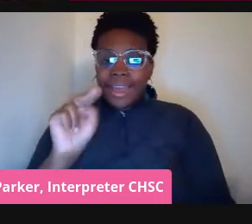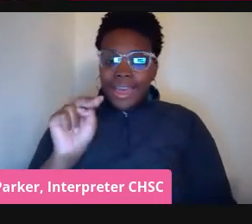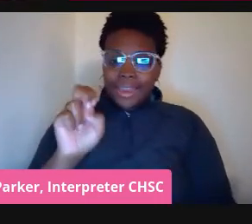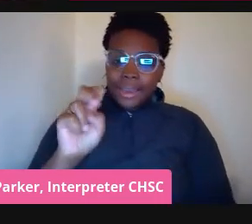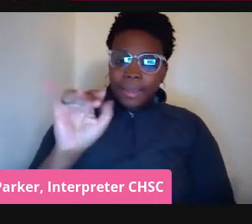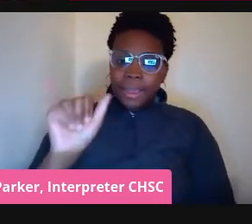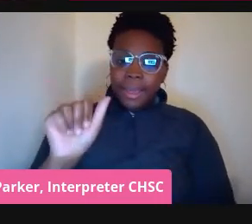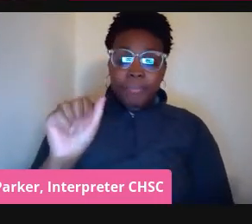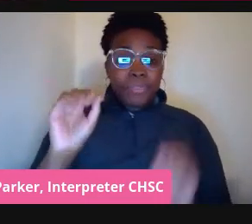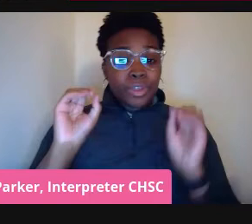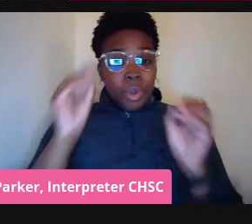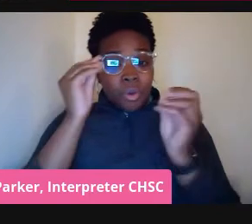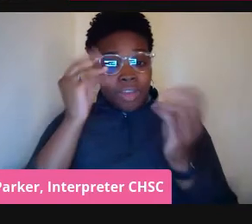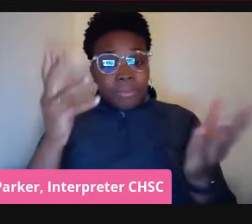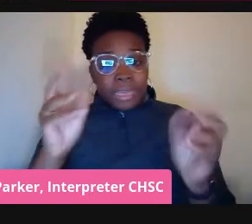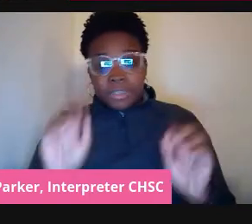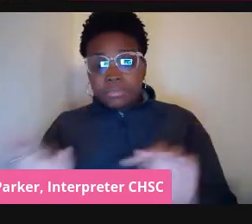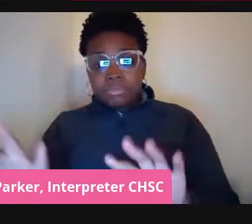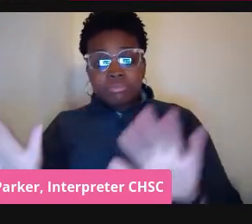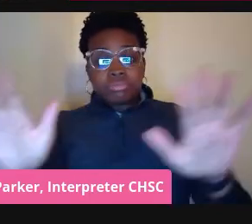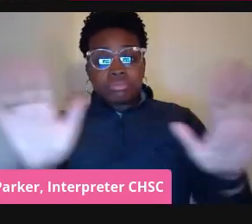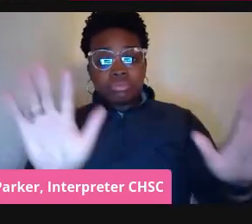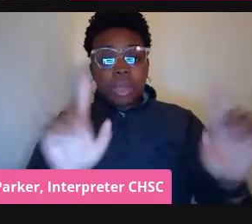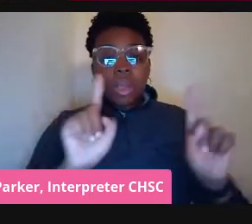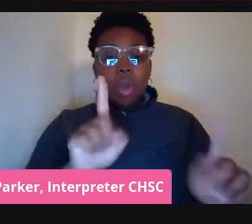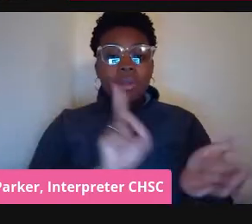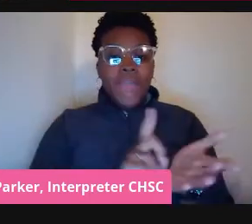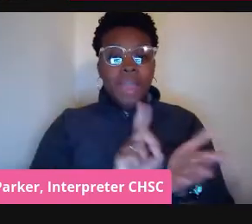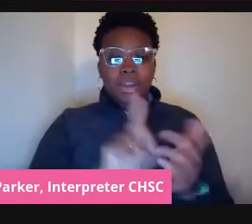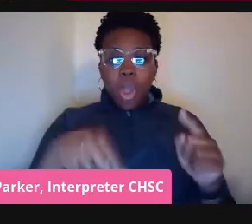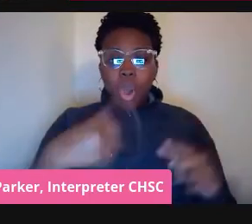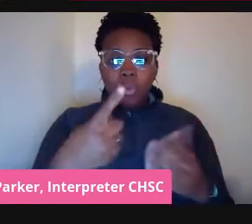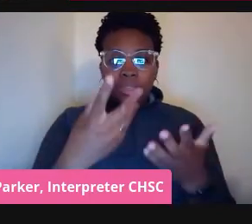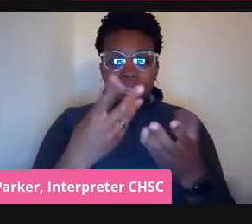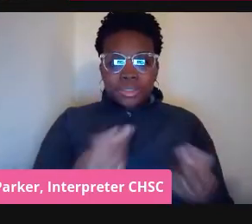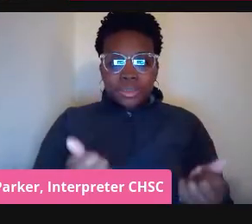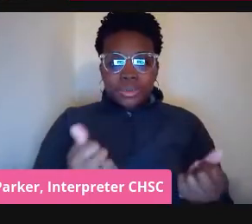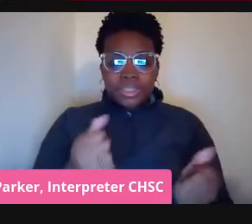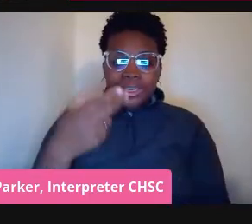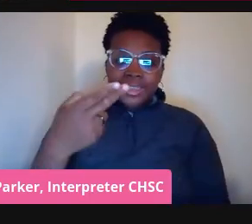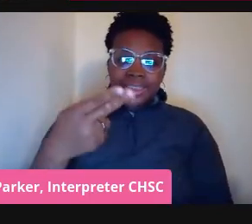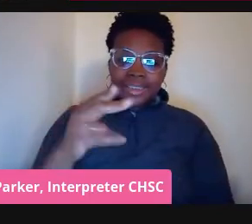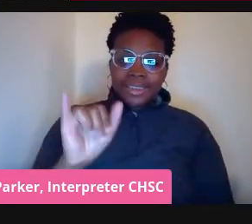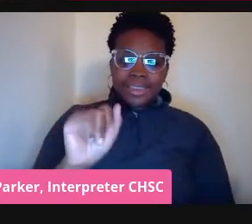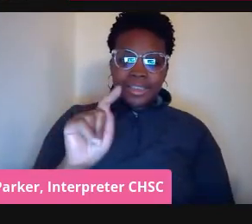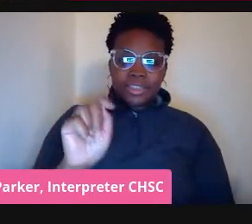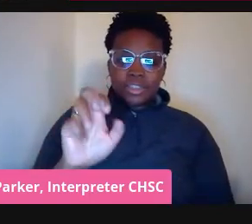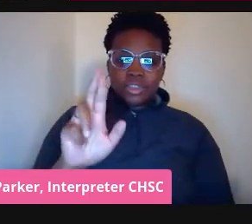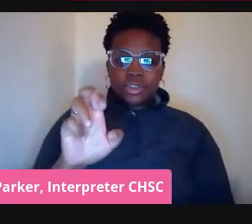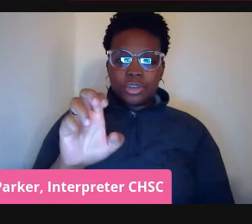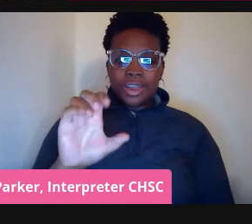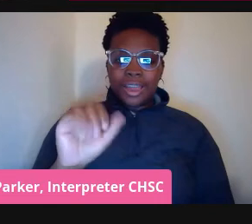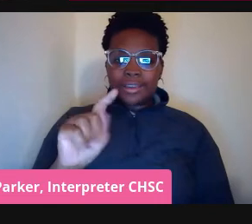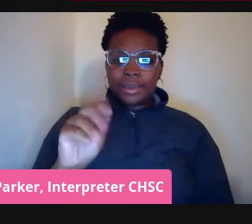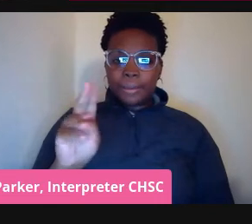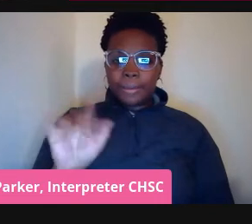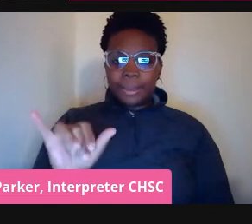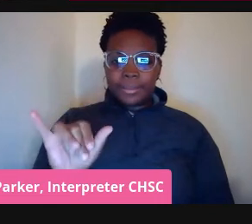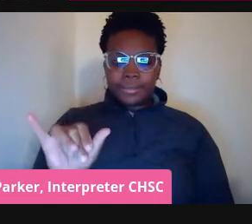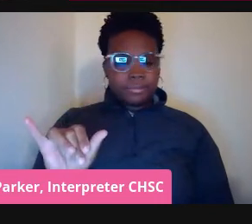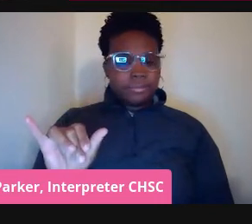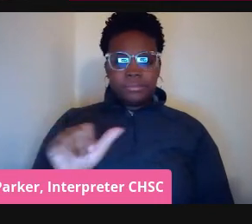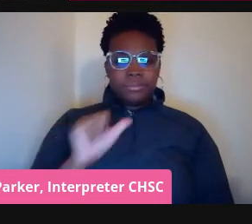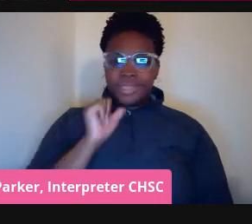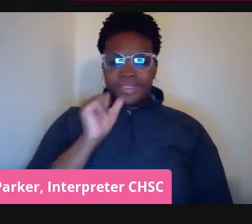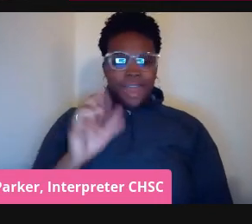for me. And when we go to the doctors, their only solution is a hysterectomy most of the time. That's unacceptable. It's